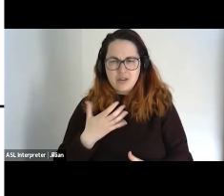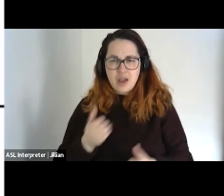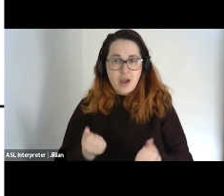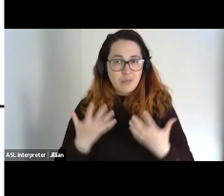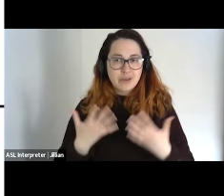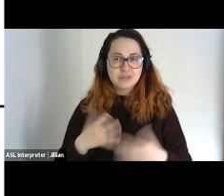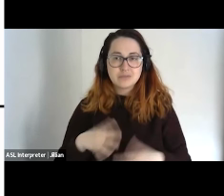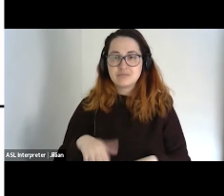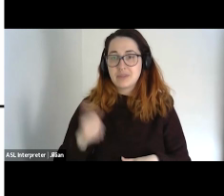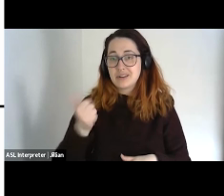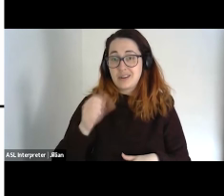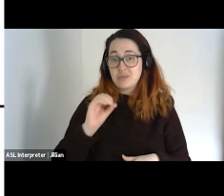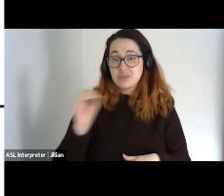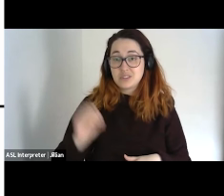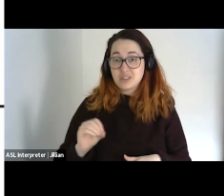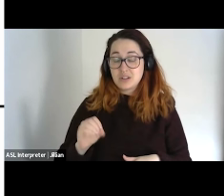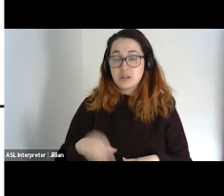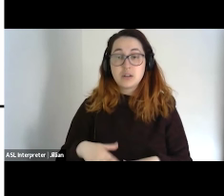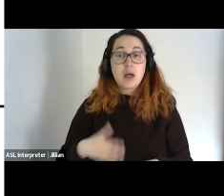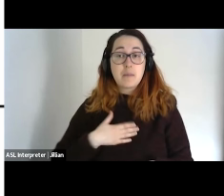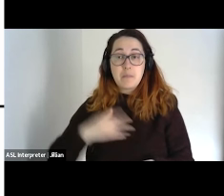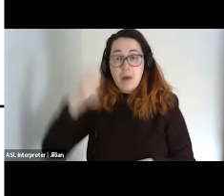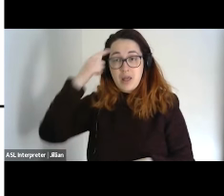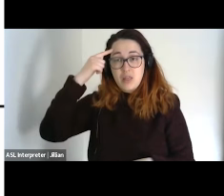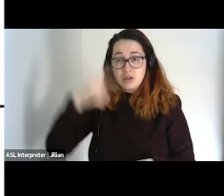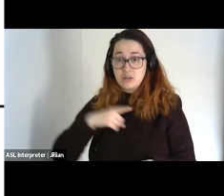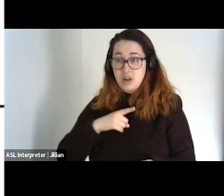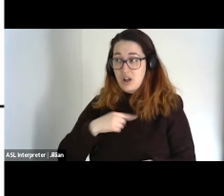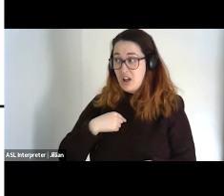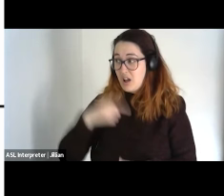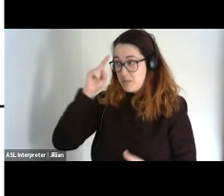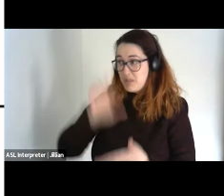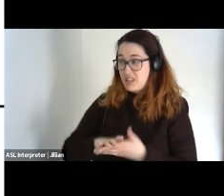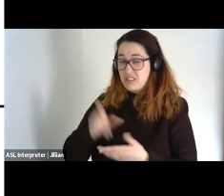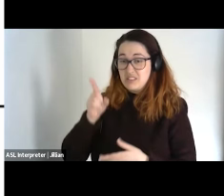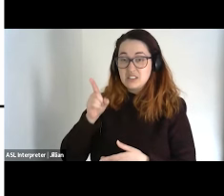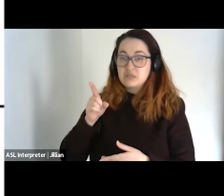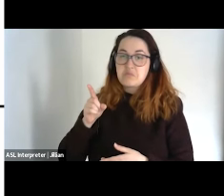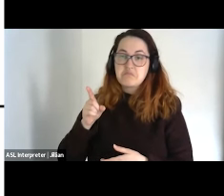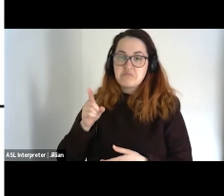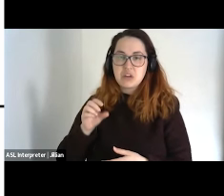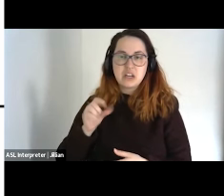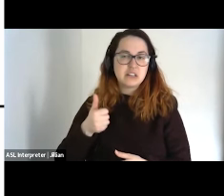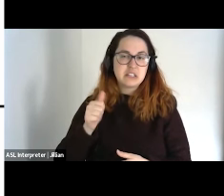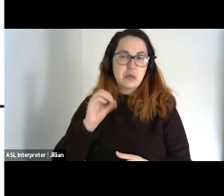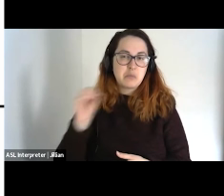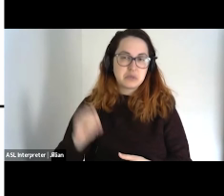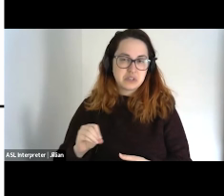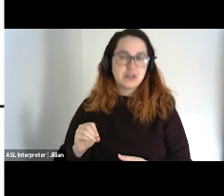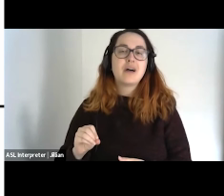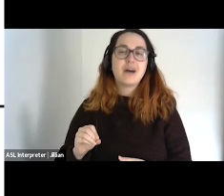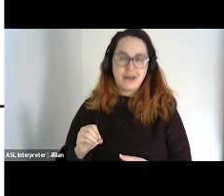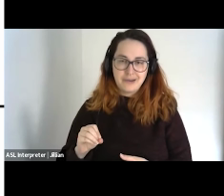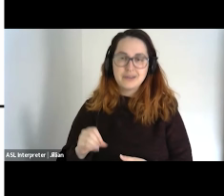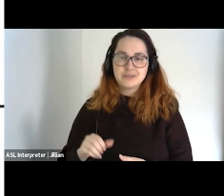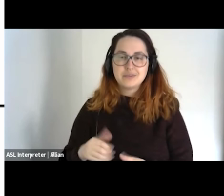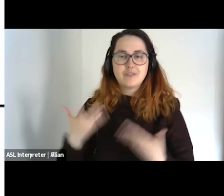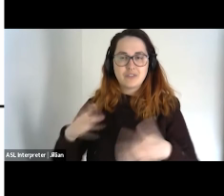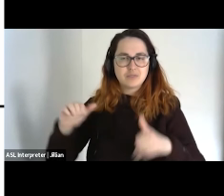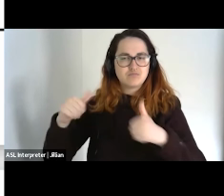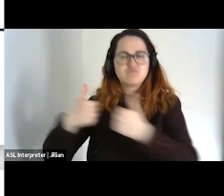And how much do I believe this? Only about 10%. Okay, so my original thought is now disputed. And by doing this,